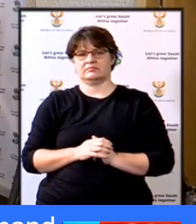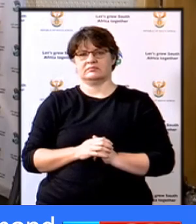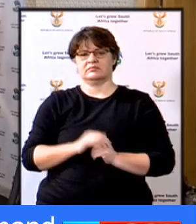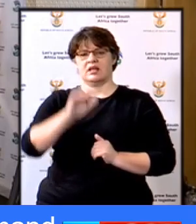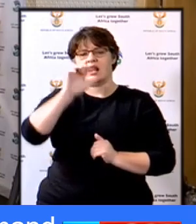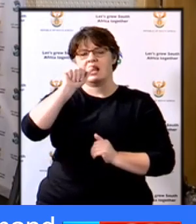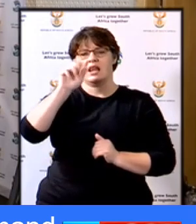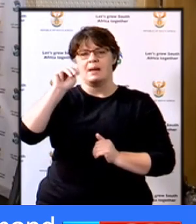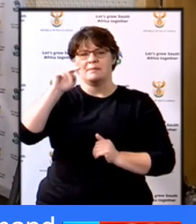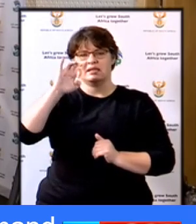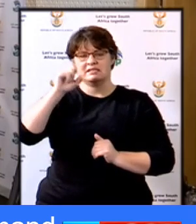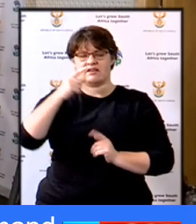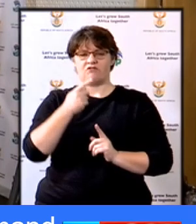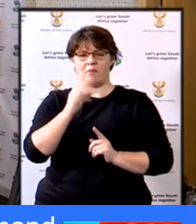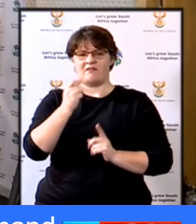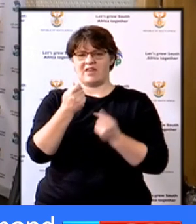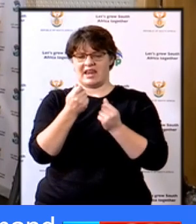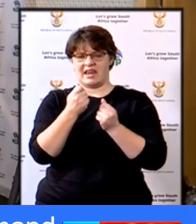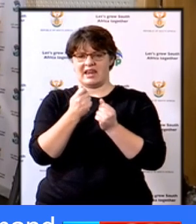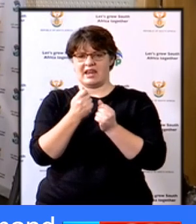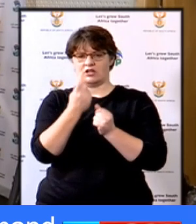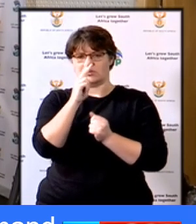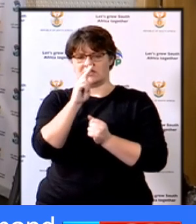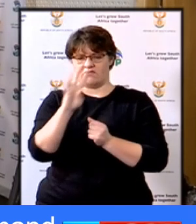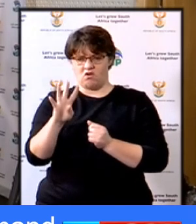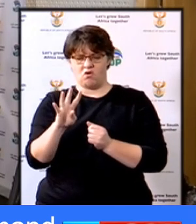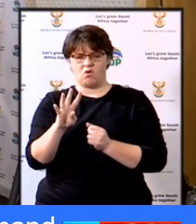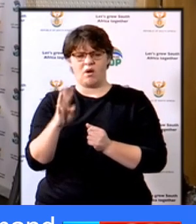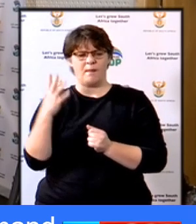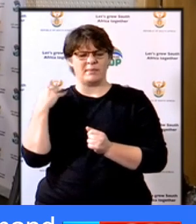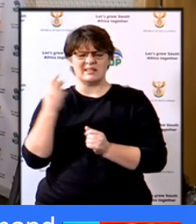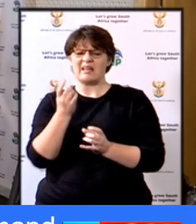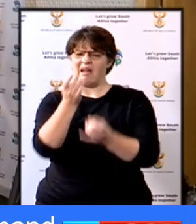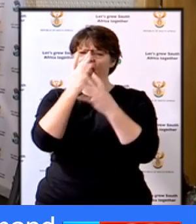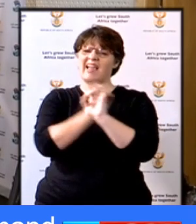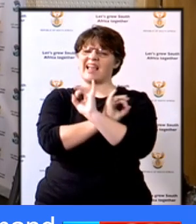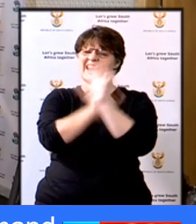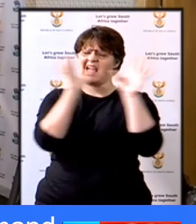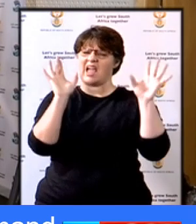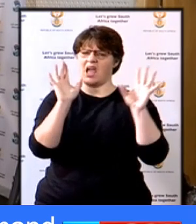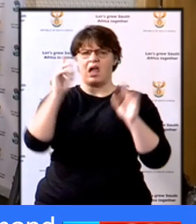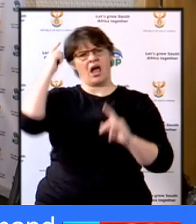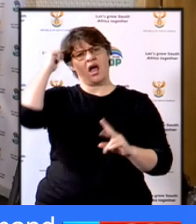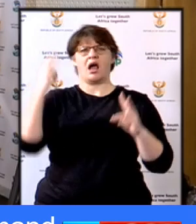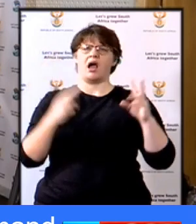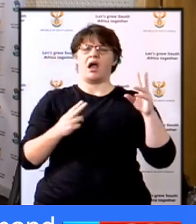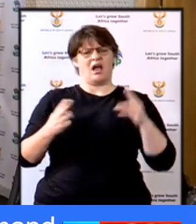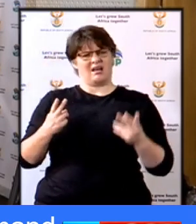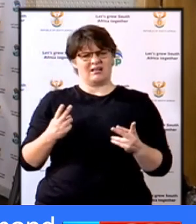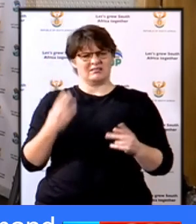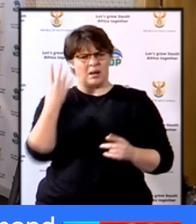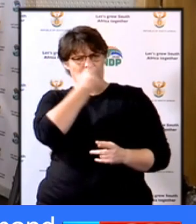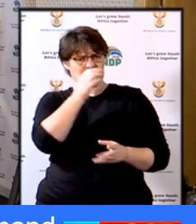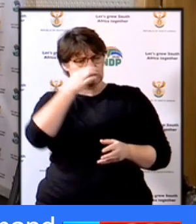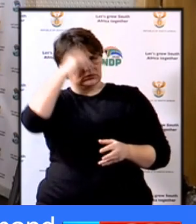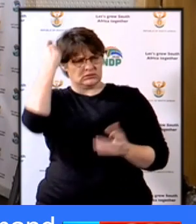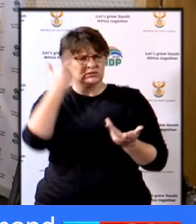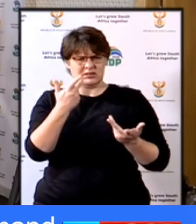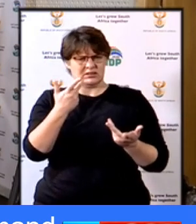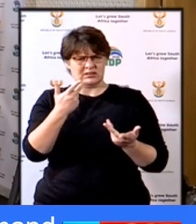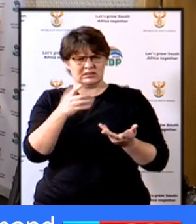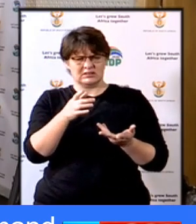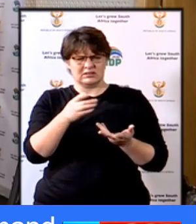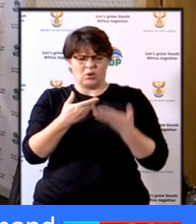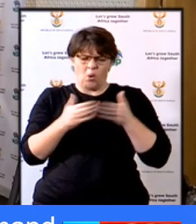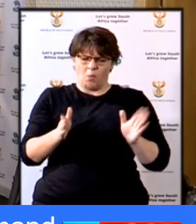Lamise from Fin24 is asking, may the ministers please provide clarity on why hairdressers and beauty services may not operate under level